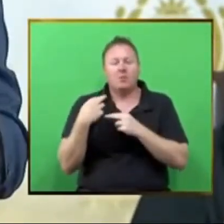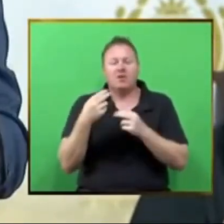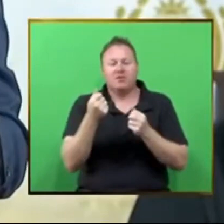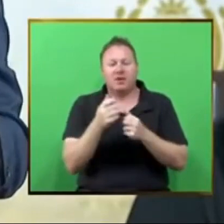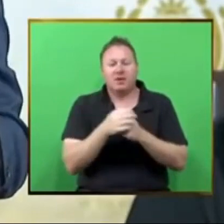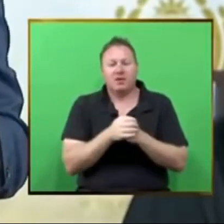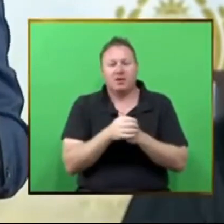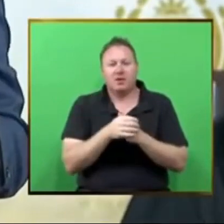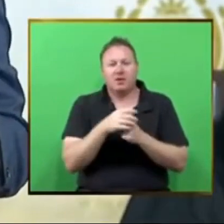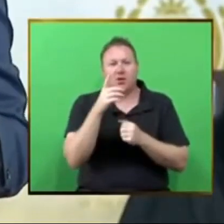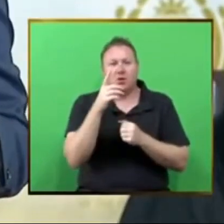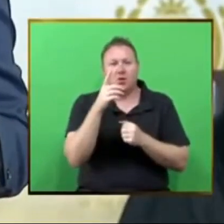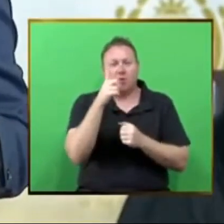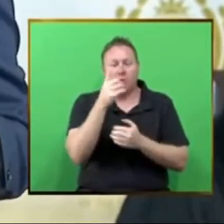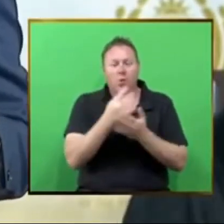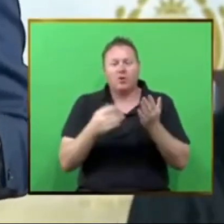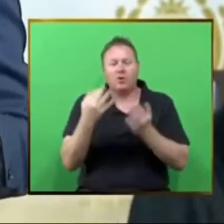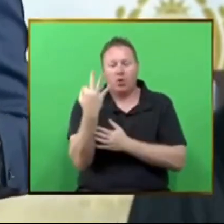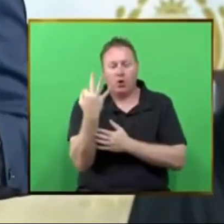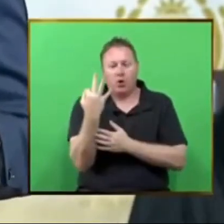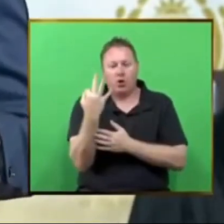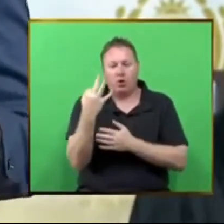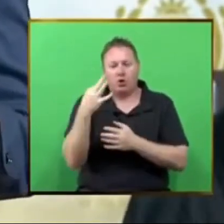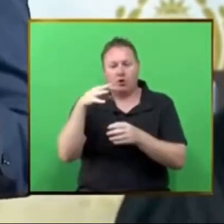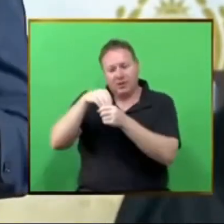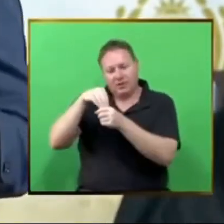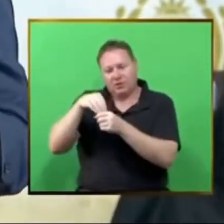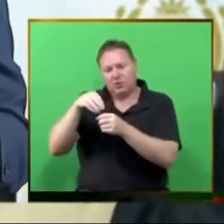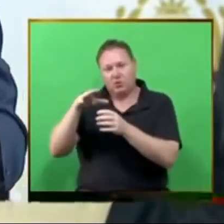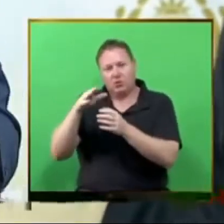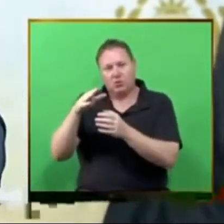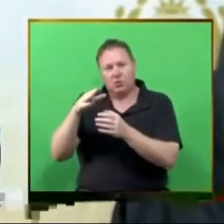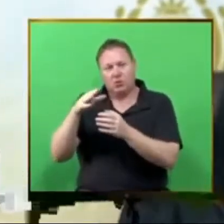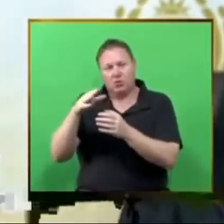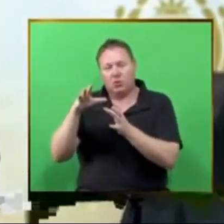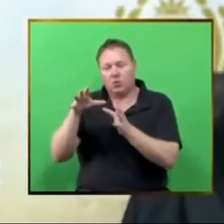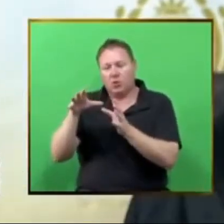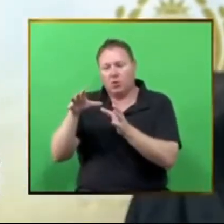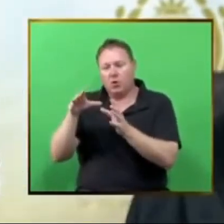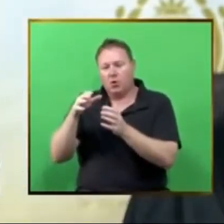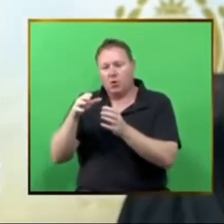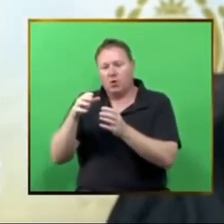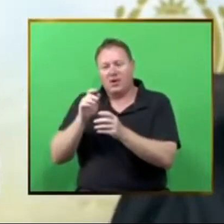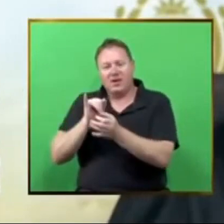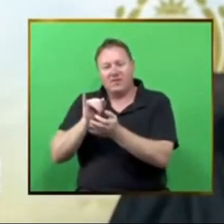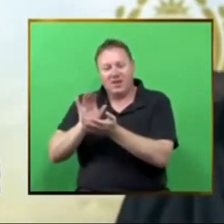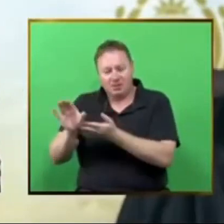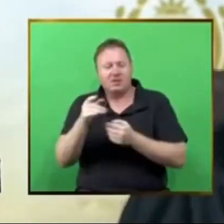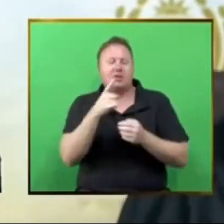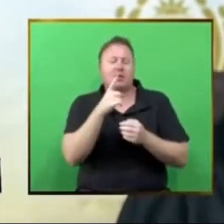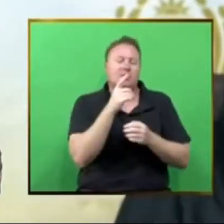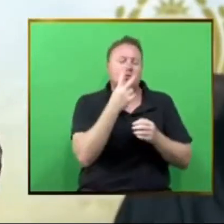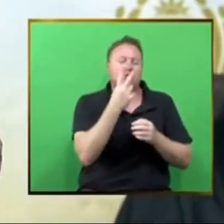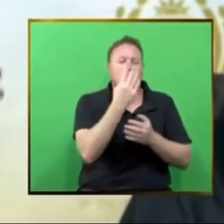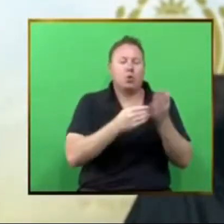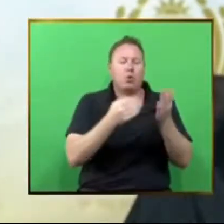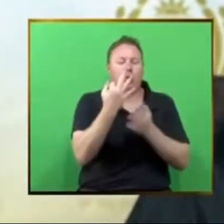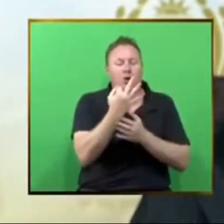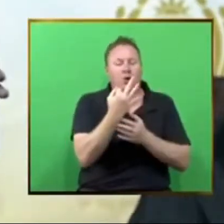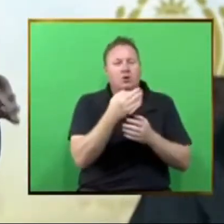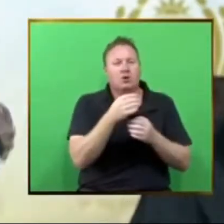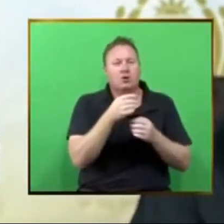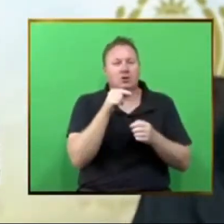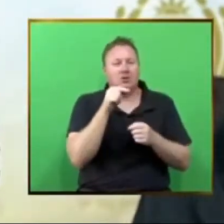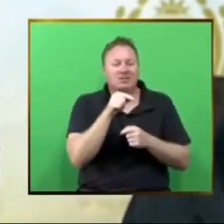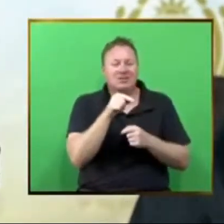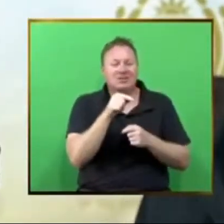into a savings component, 2/3 going into a retirement component. Now, ndifuna ukwezicacisa